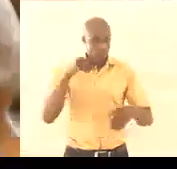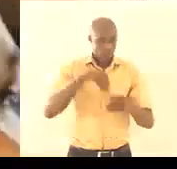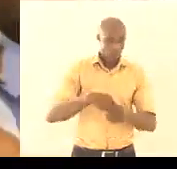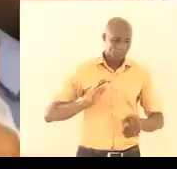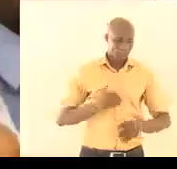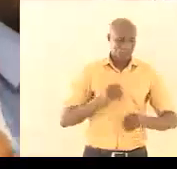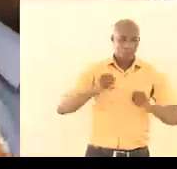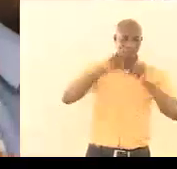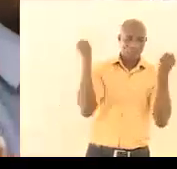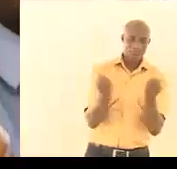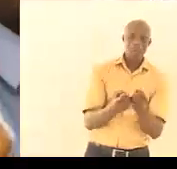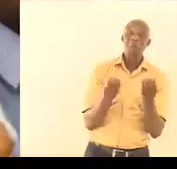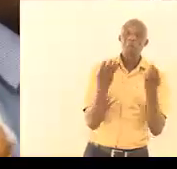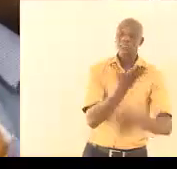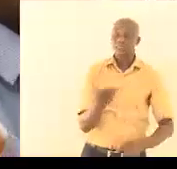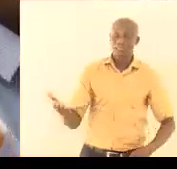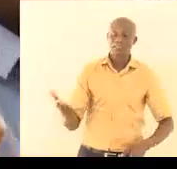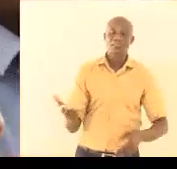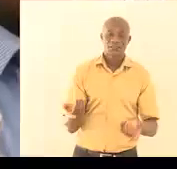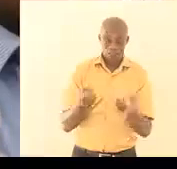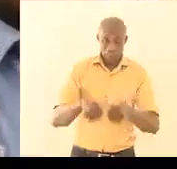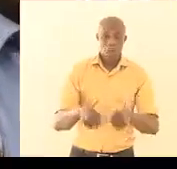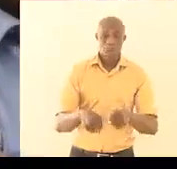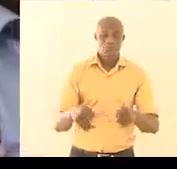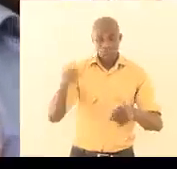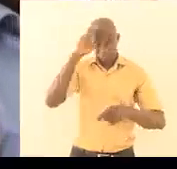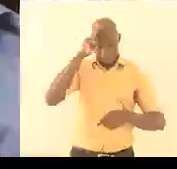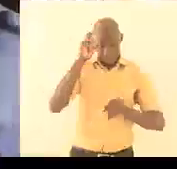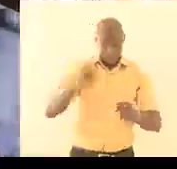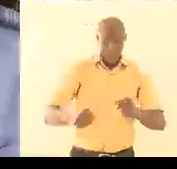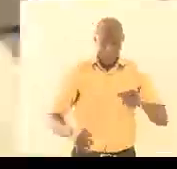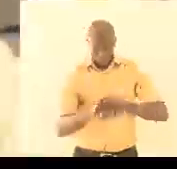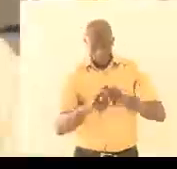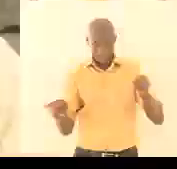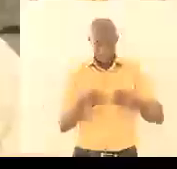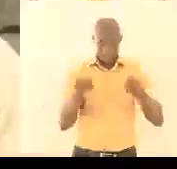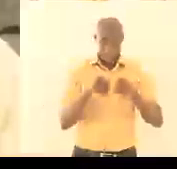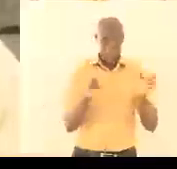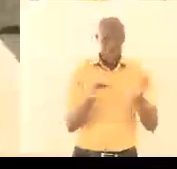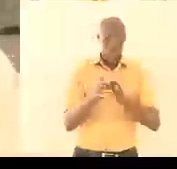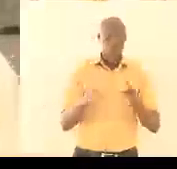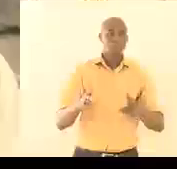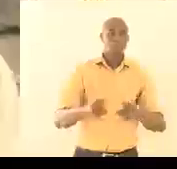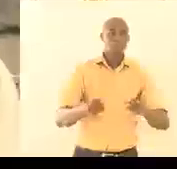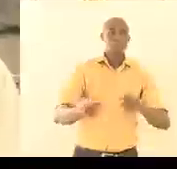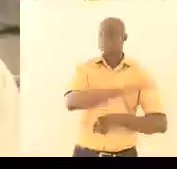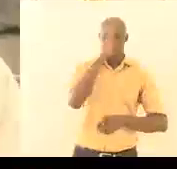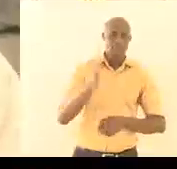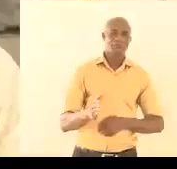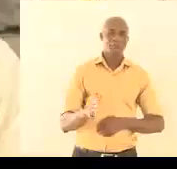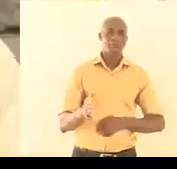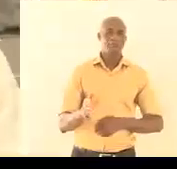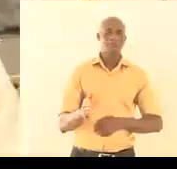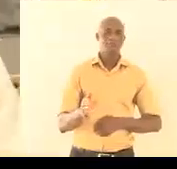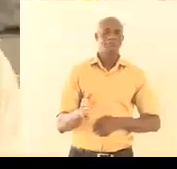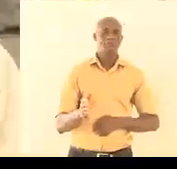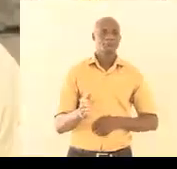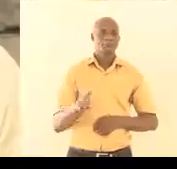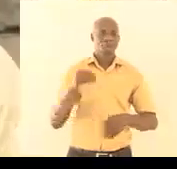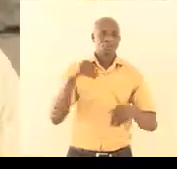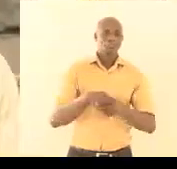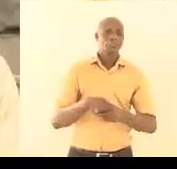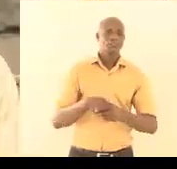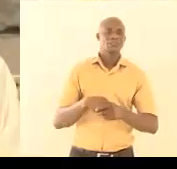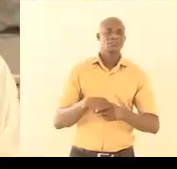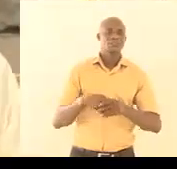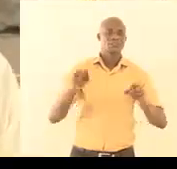In our society, all kinds of things happen. The devil can appear like as if he's Jesus, but never, never in